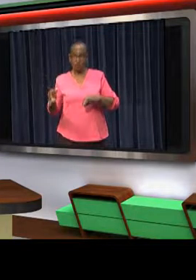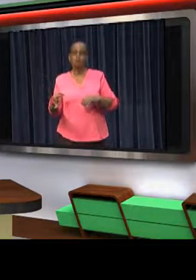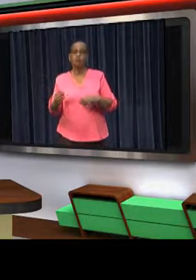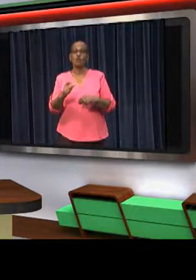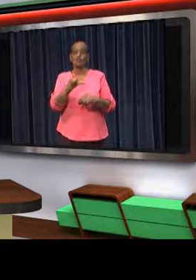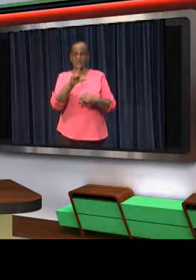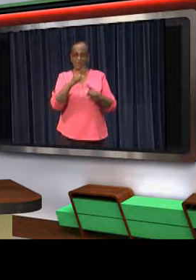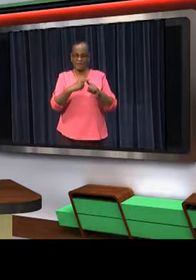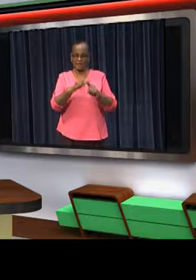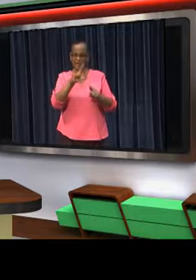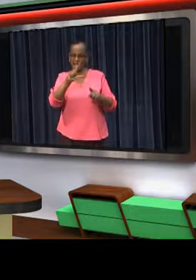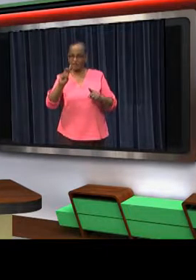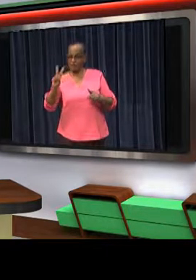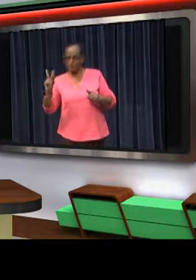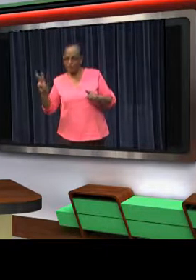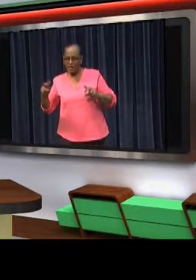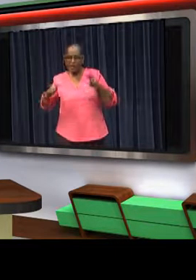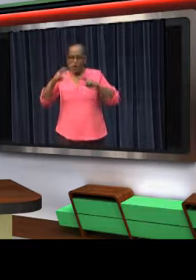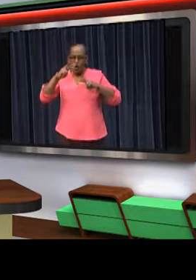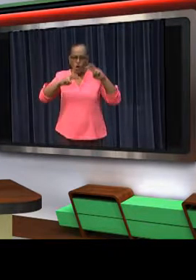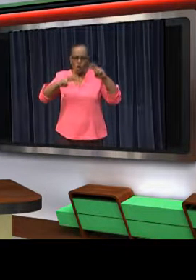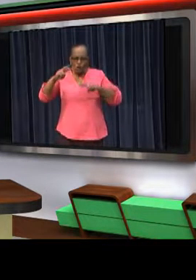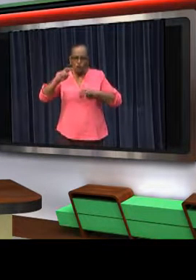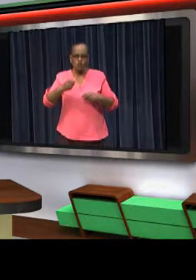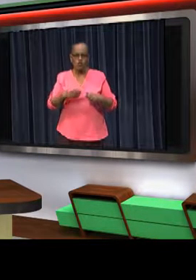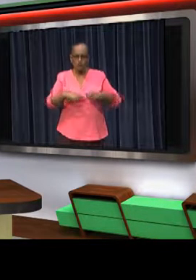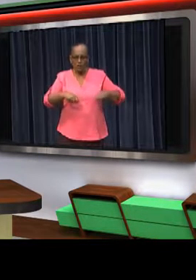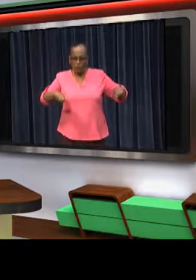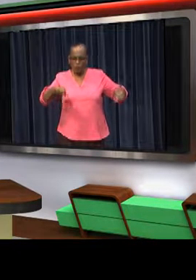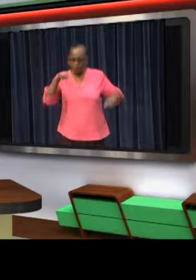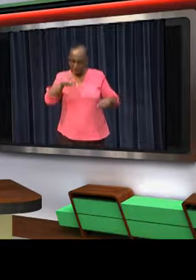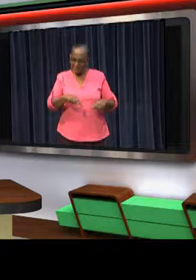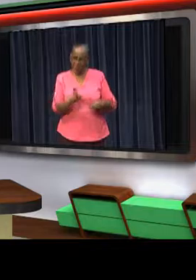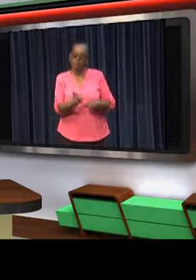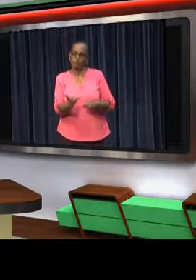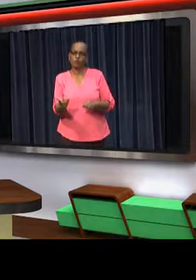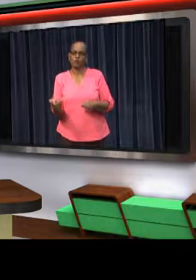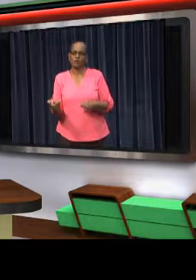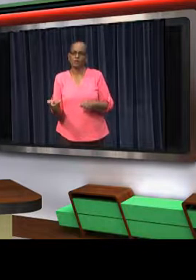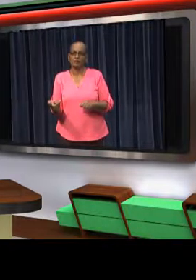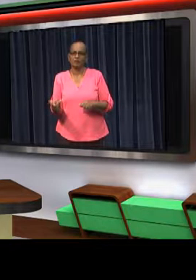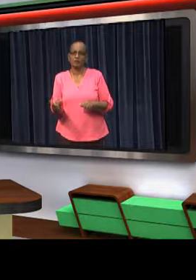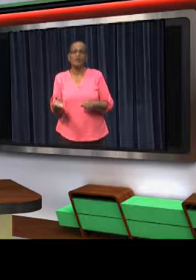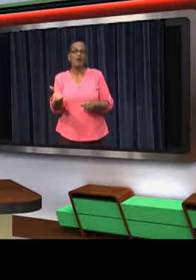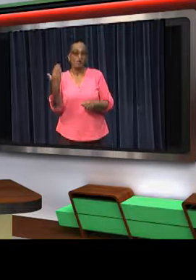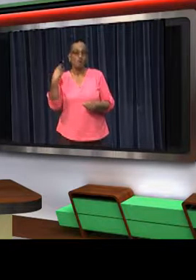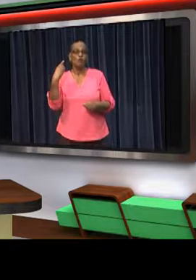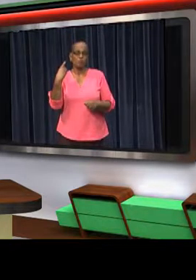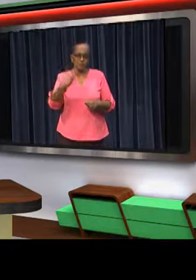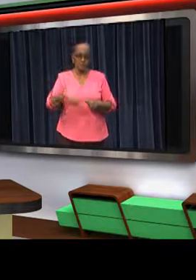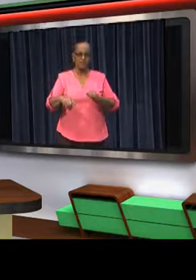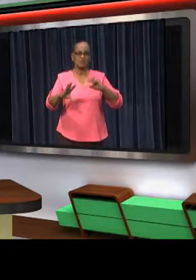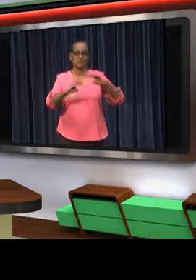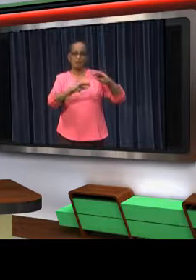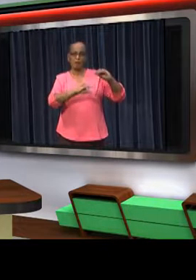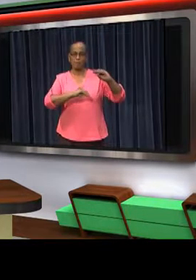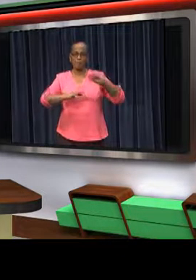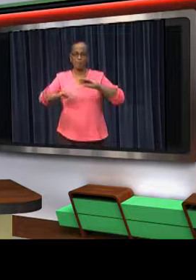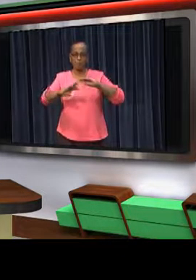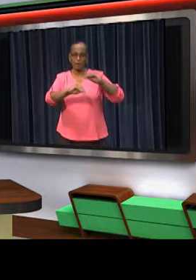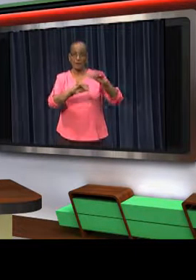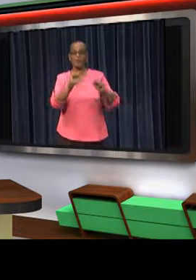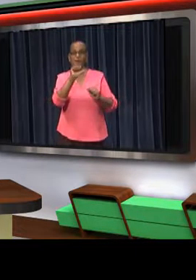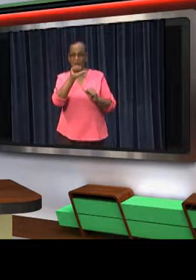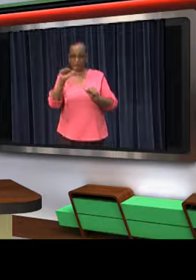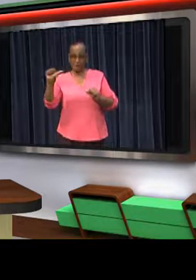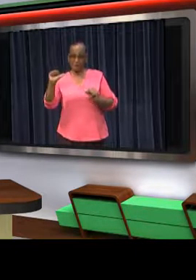and Agriculture, Livestock and Fisheries launched an inquiry into the quality of these